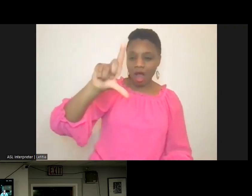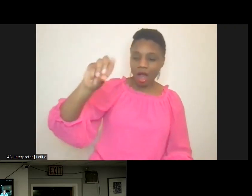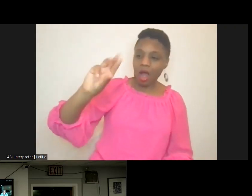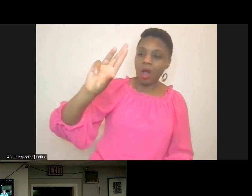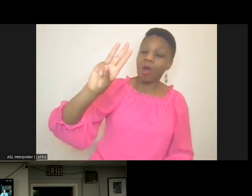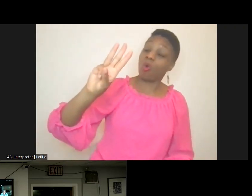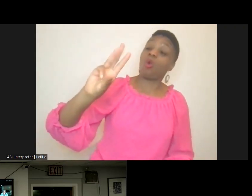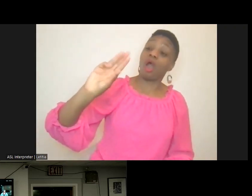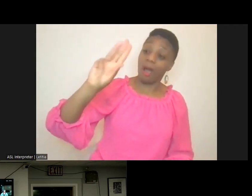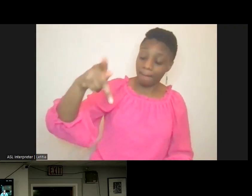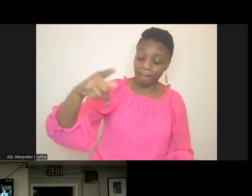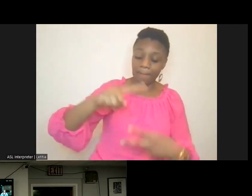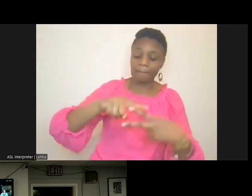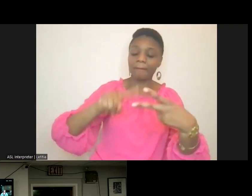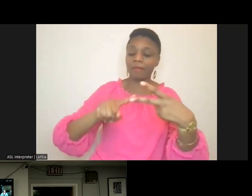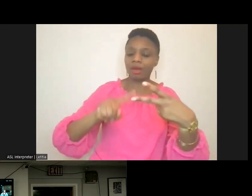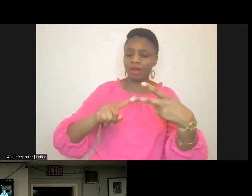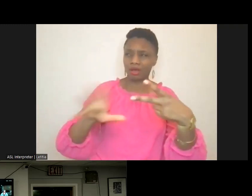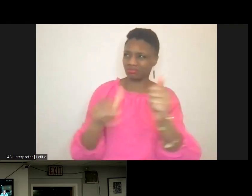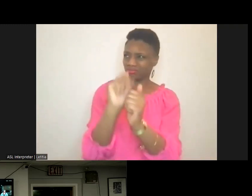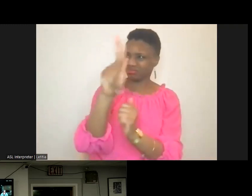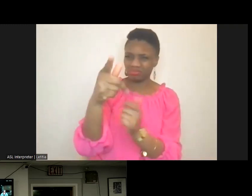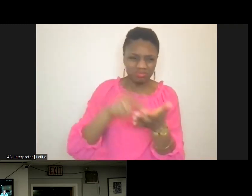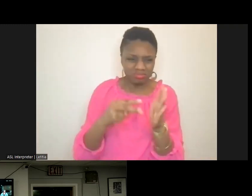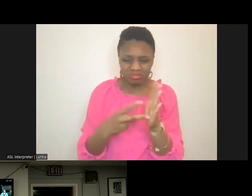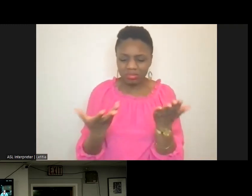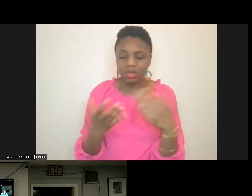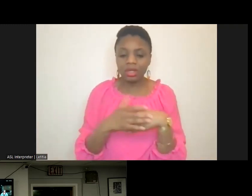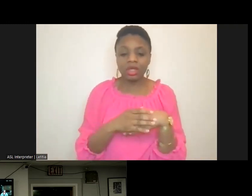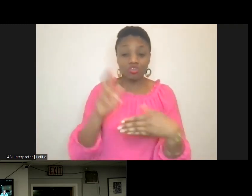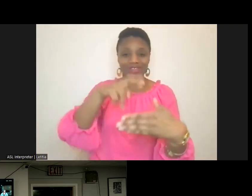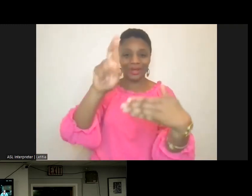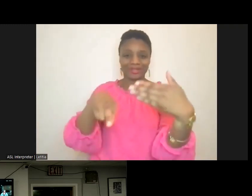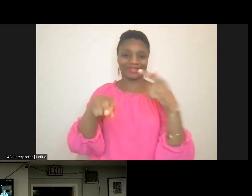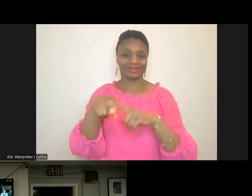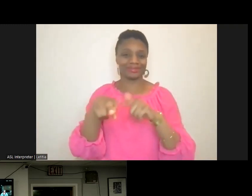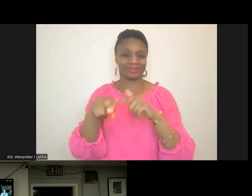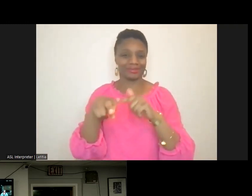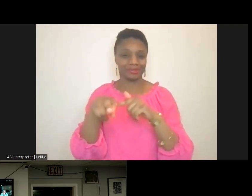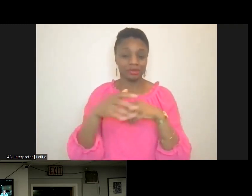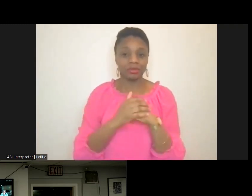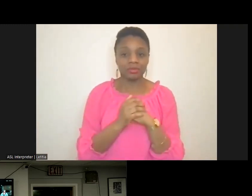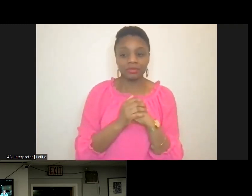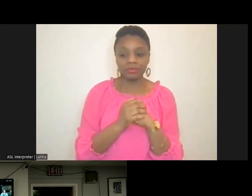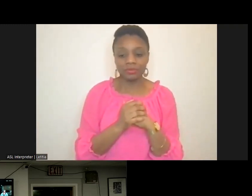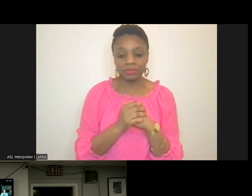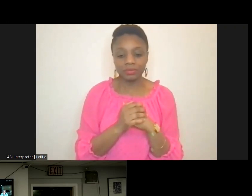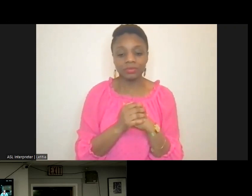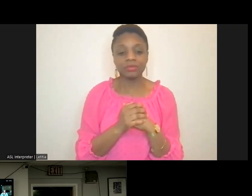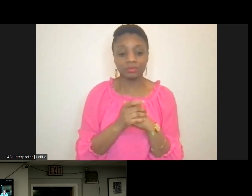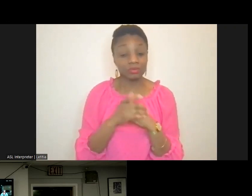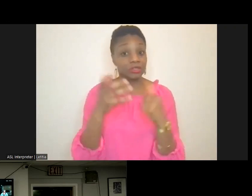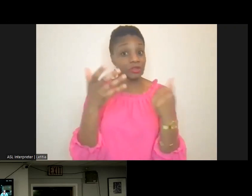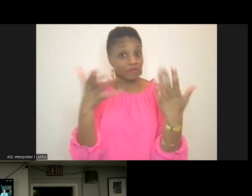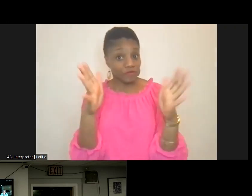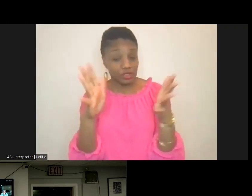commission members here tonight. Extremely important that results are showing up after people have been made aware and